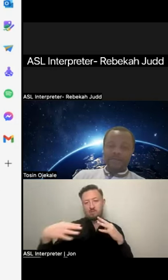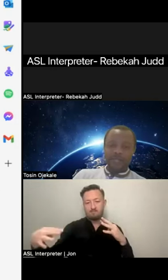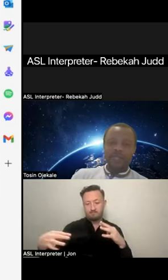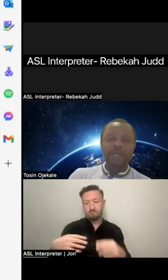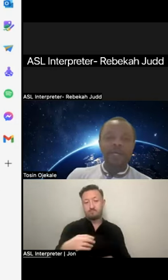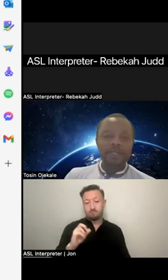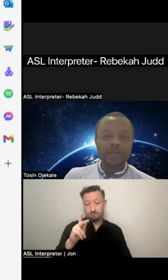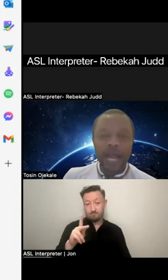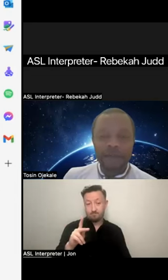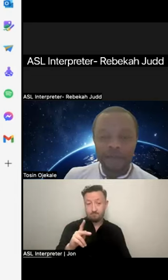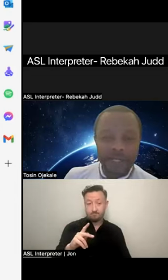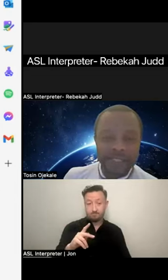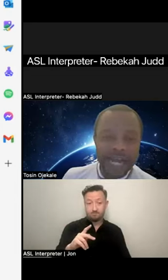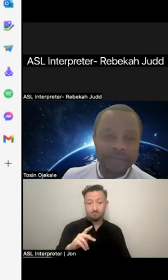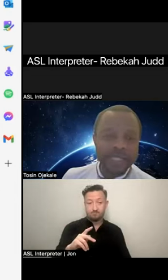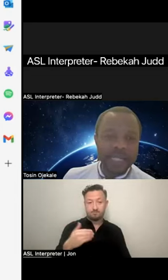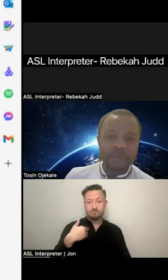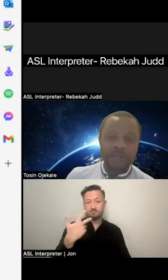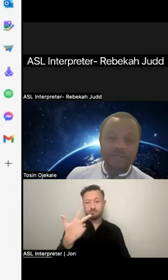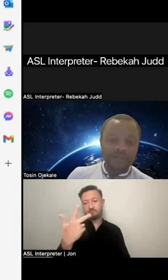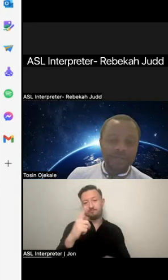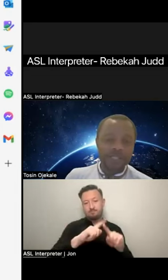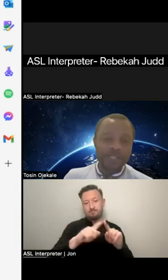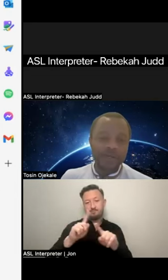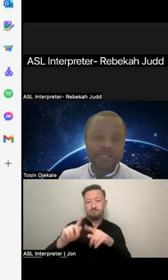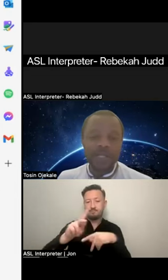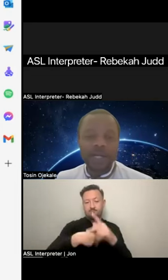itself, okay? So we have three types here that we're